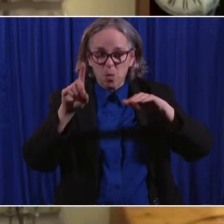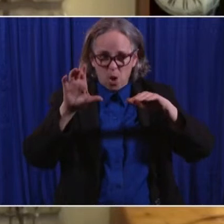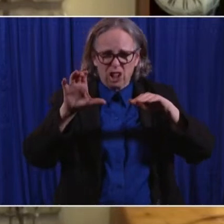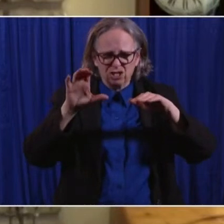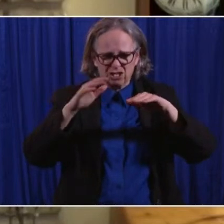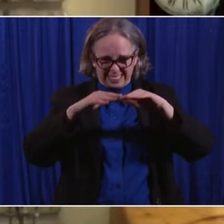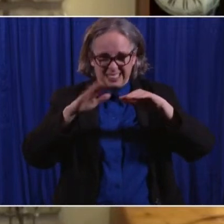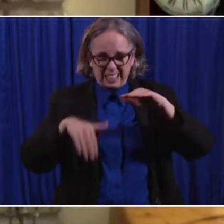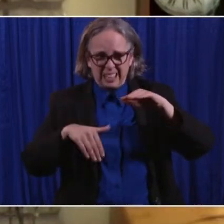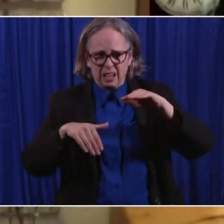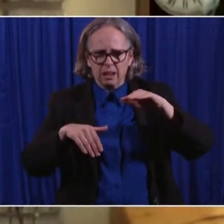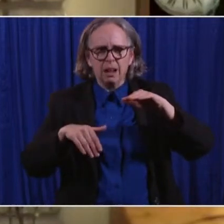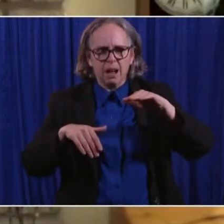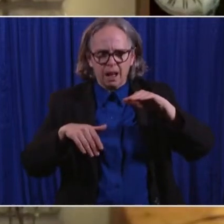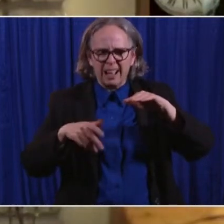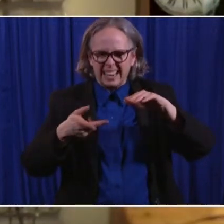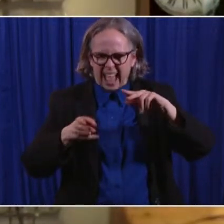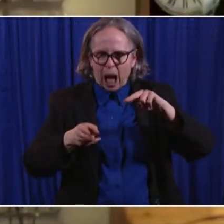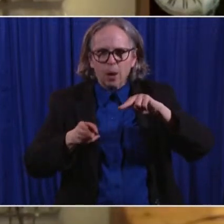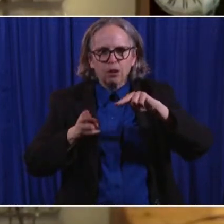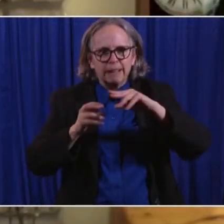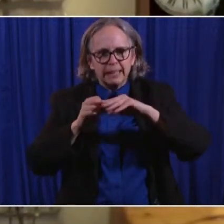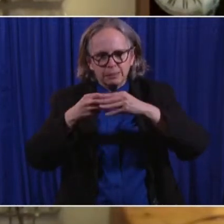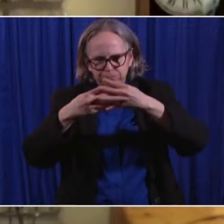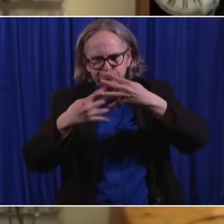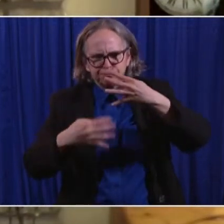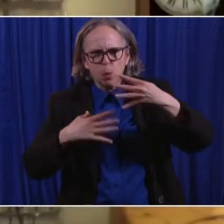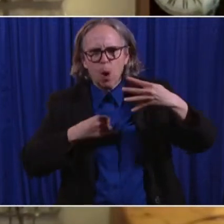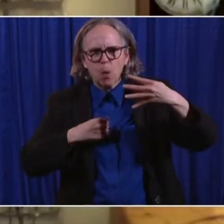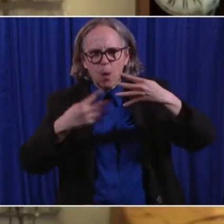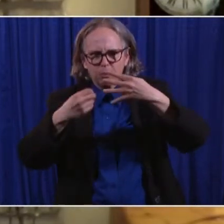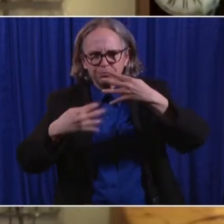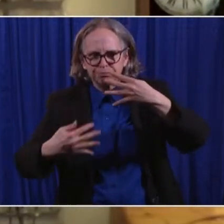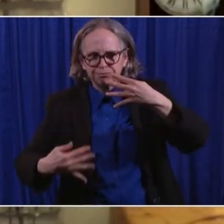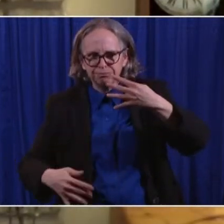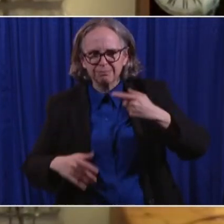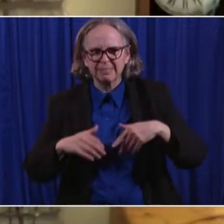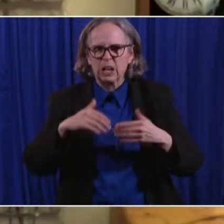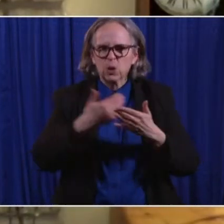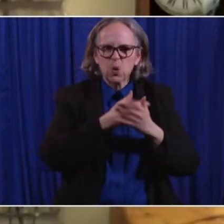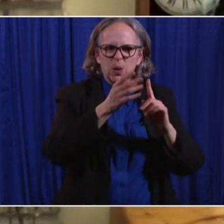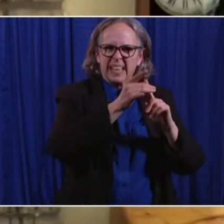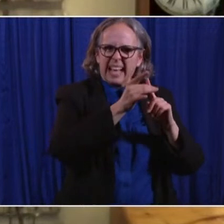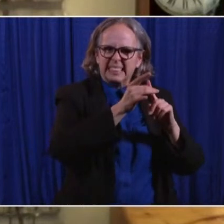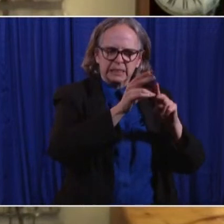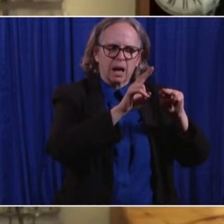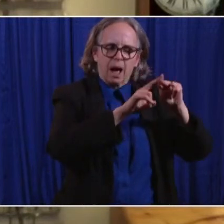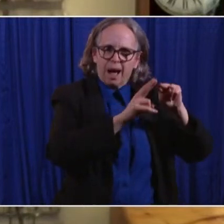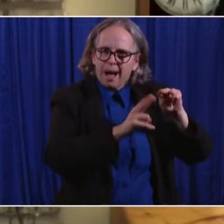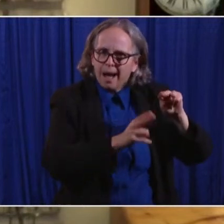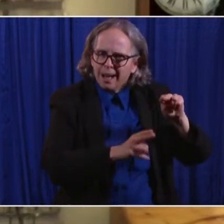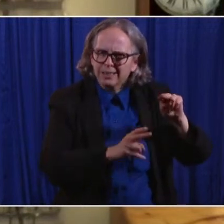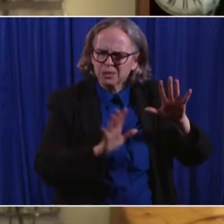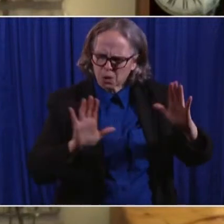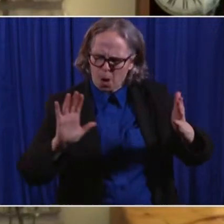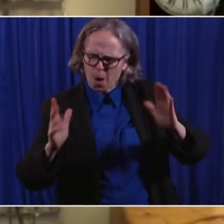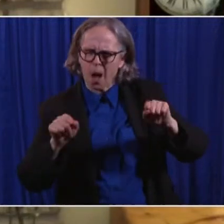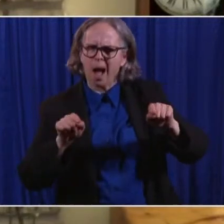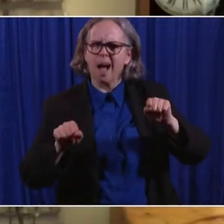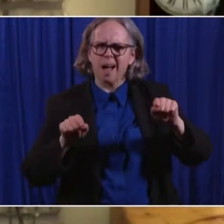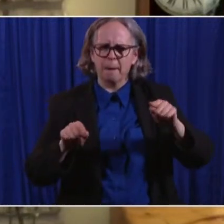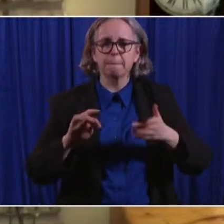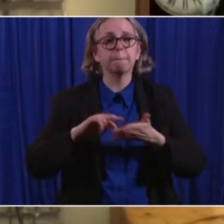do the number of new cases across the state of Ohio. Last week, we were a little